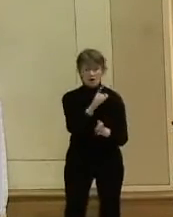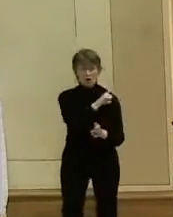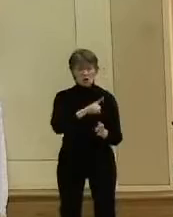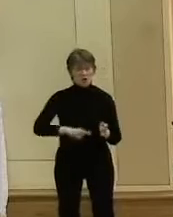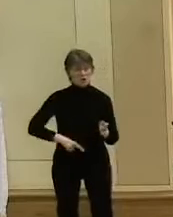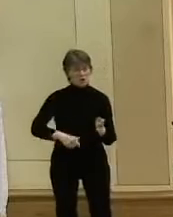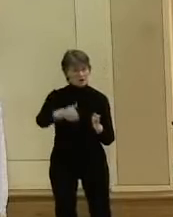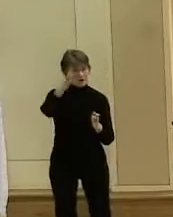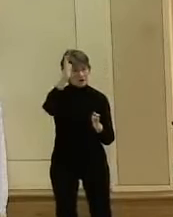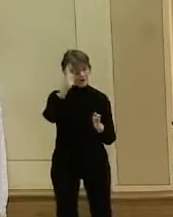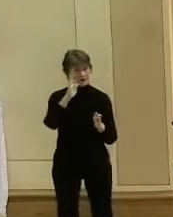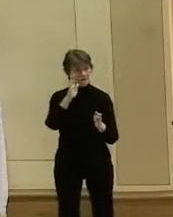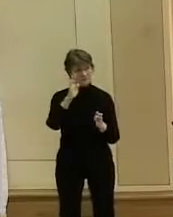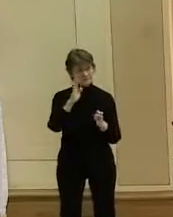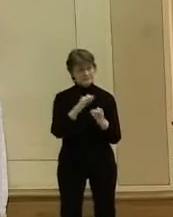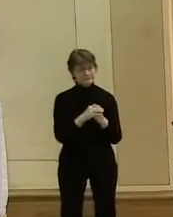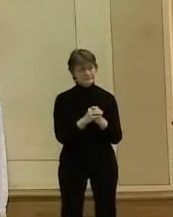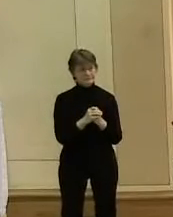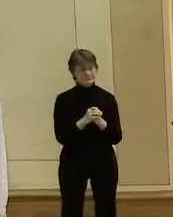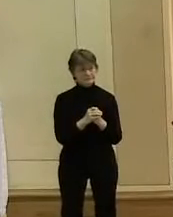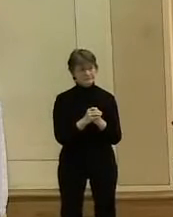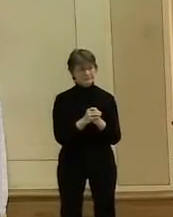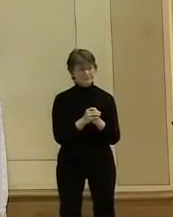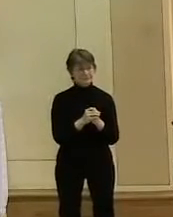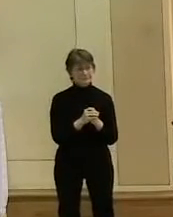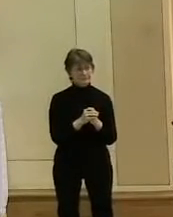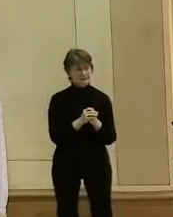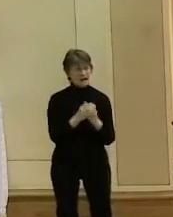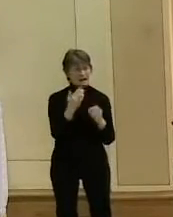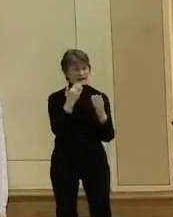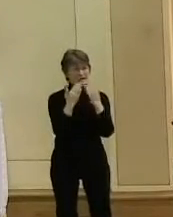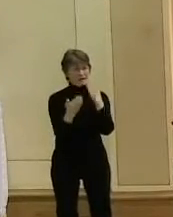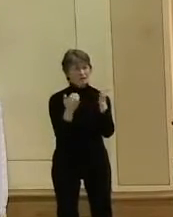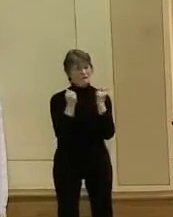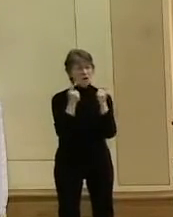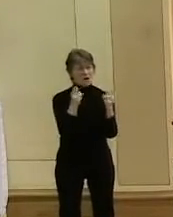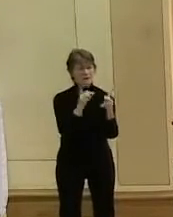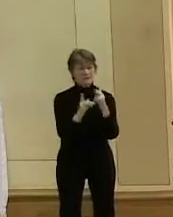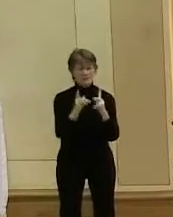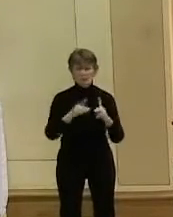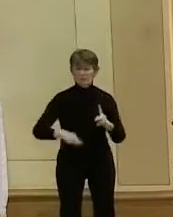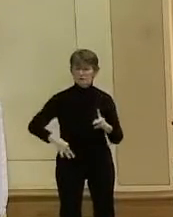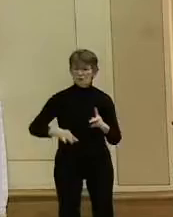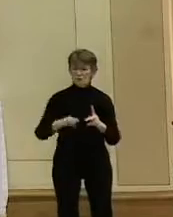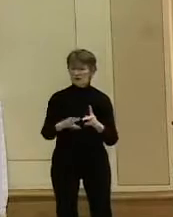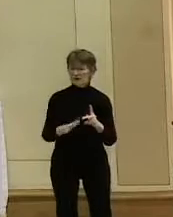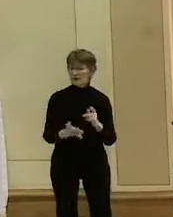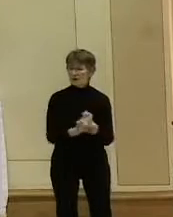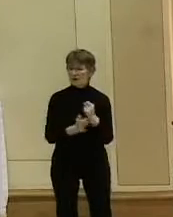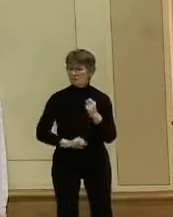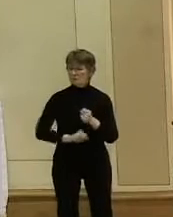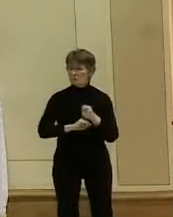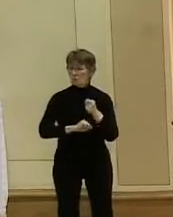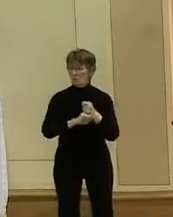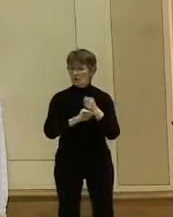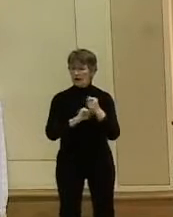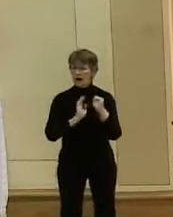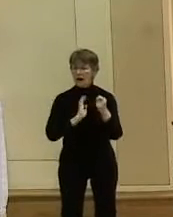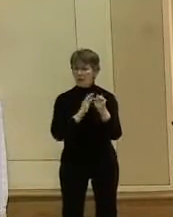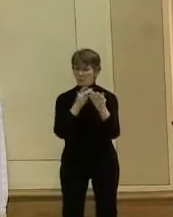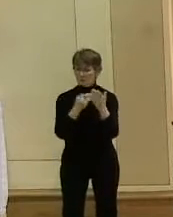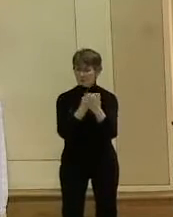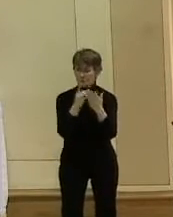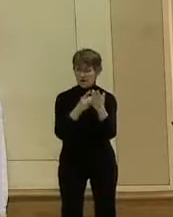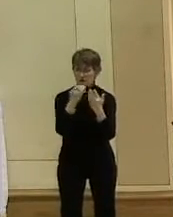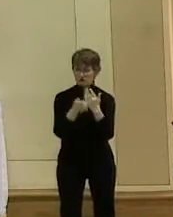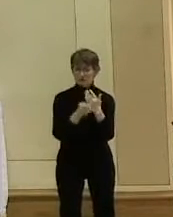Lord God, we thank all those who have given to our faith and our future campaign, and we ask that those who have not yet had